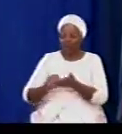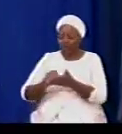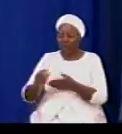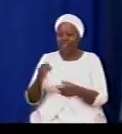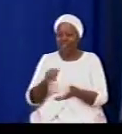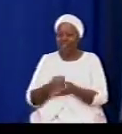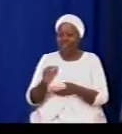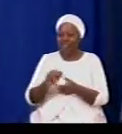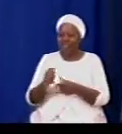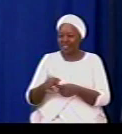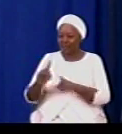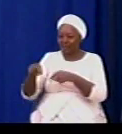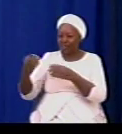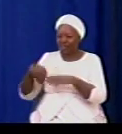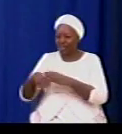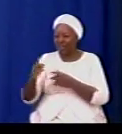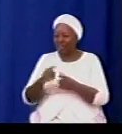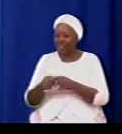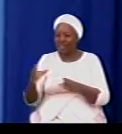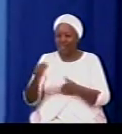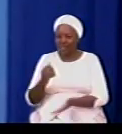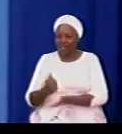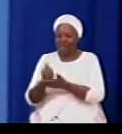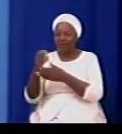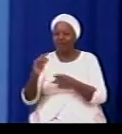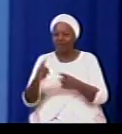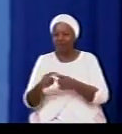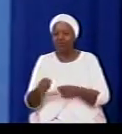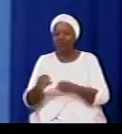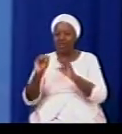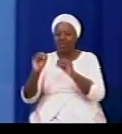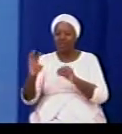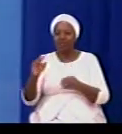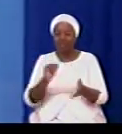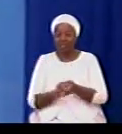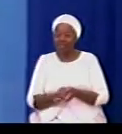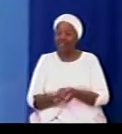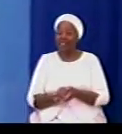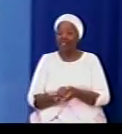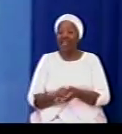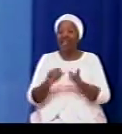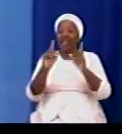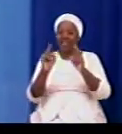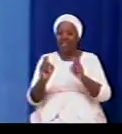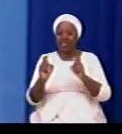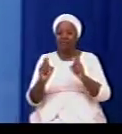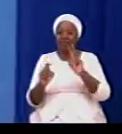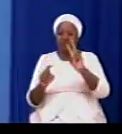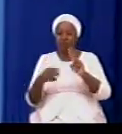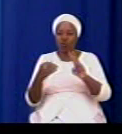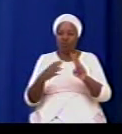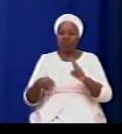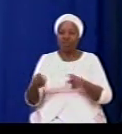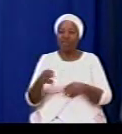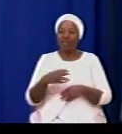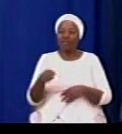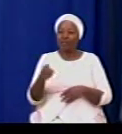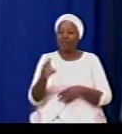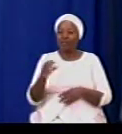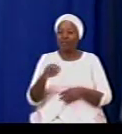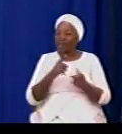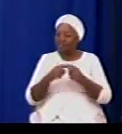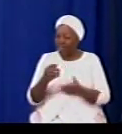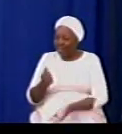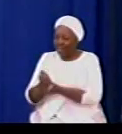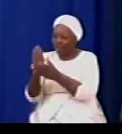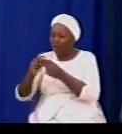distinction. Two of them, two different years, but now I'm born again. I'm a child of God now. And the Lord reminded